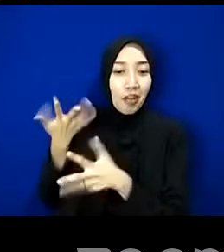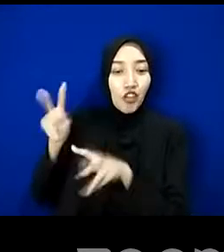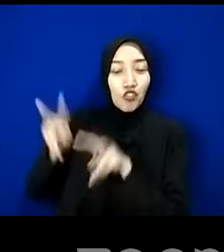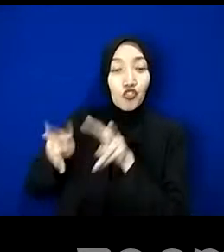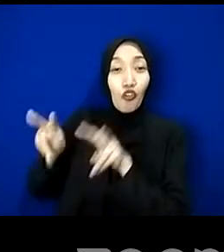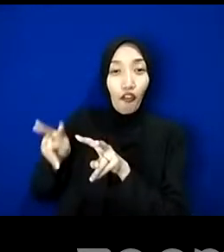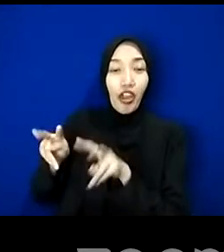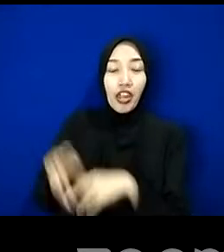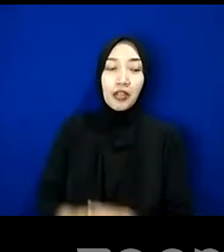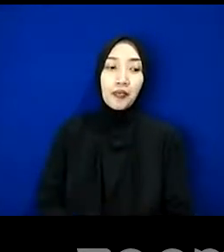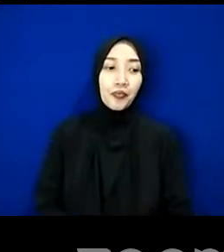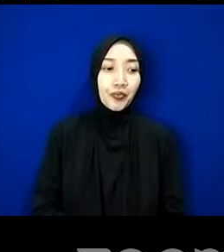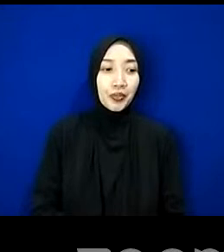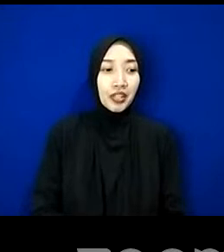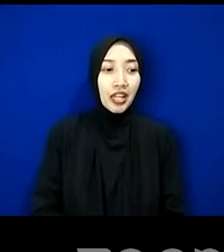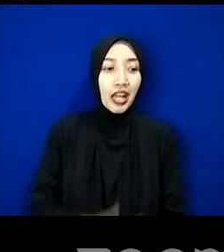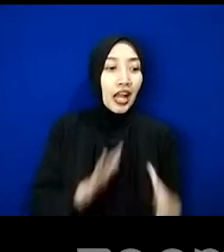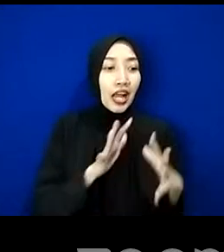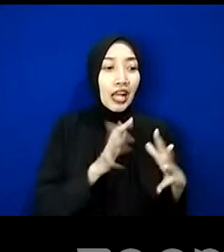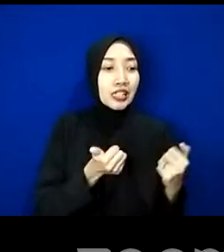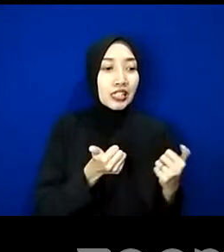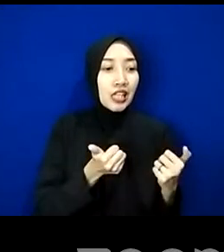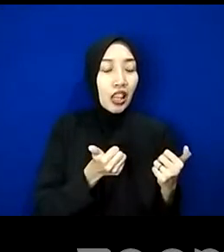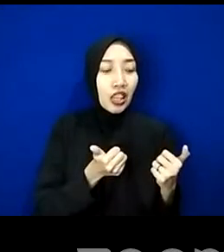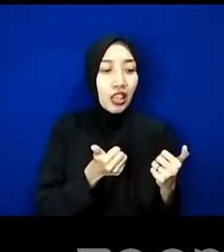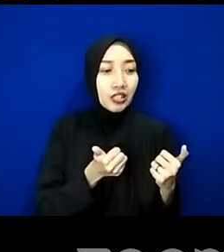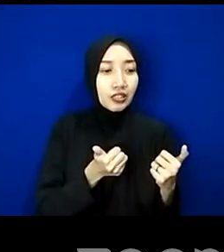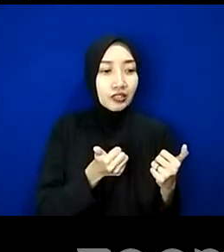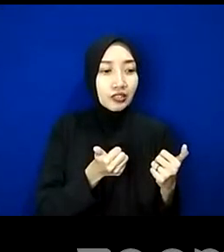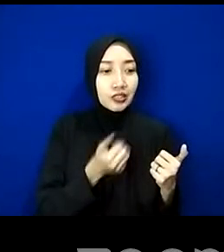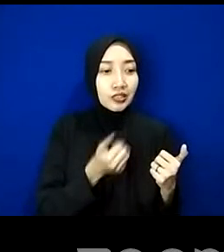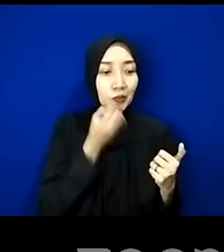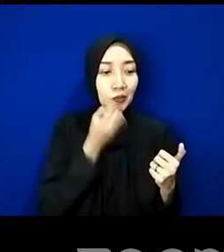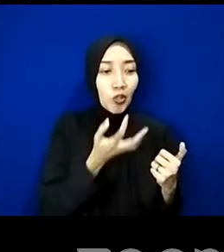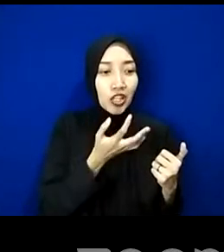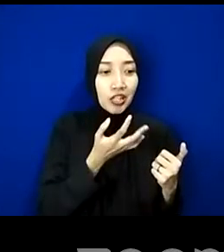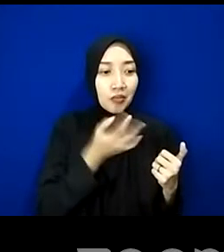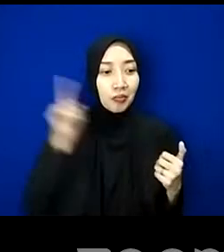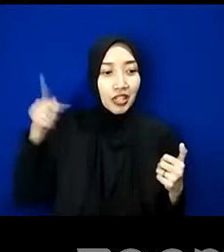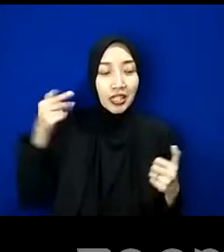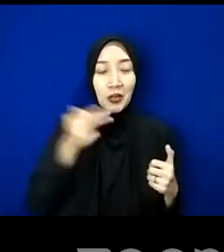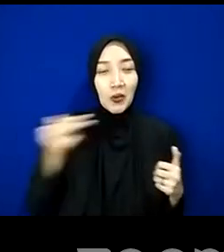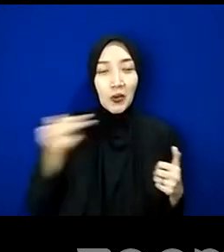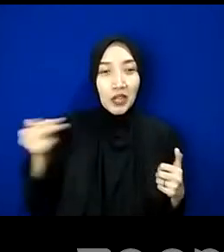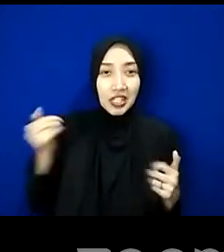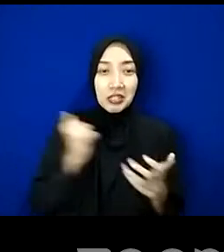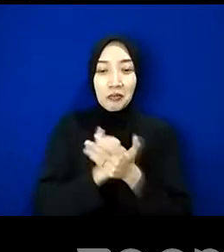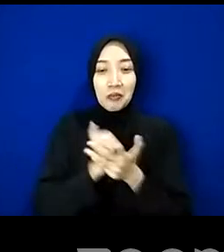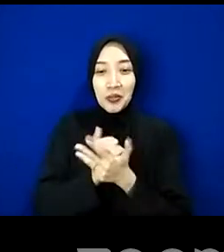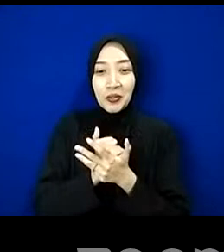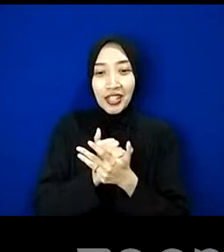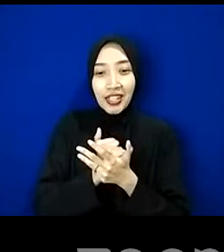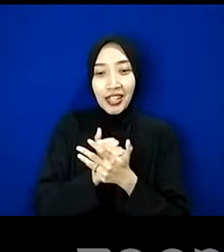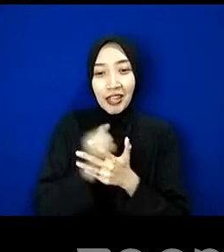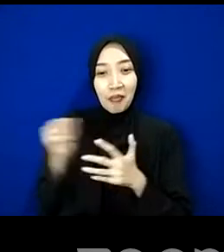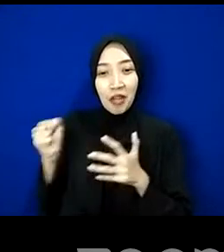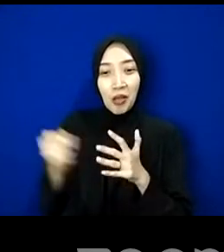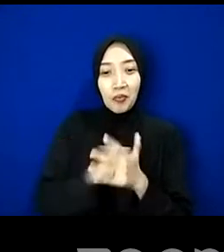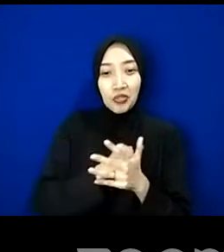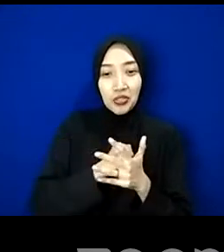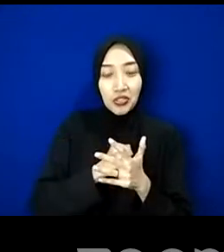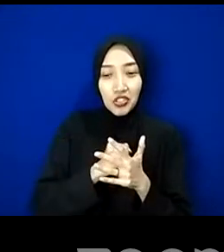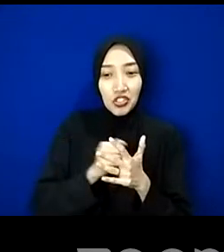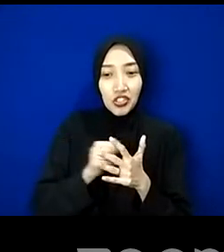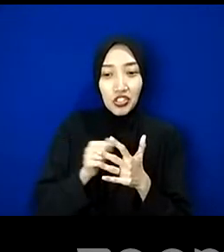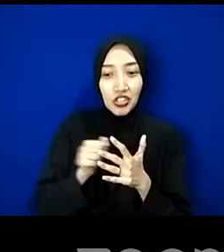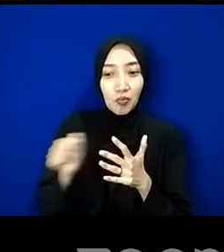that actually the government of Indonesia could abolish the death penalty today, and the public will accept it